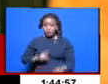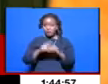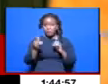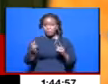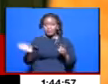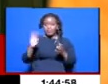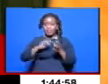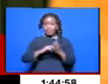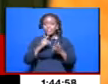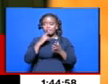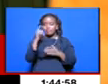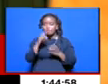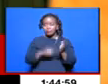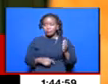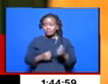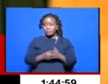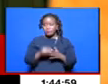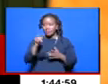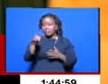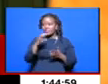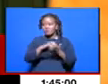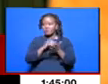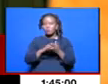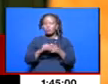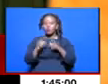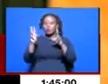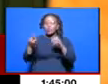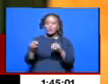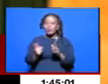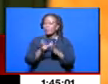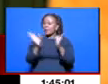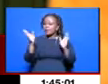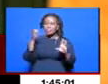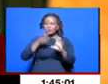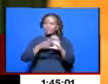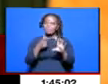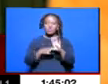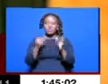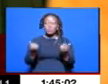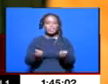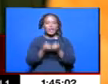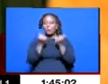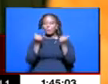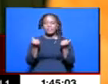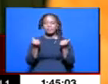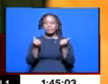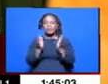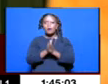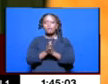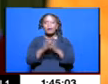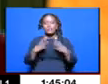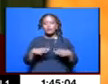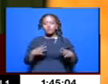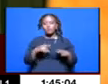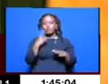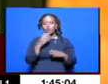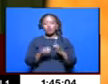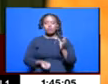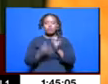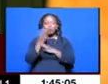particular instance, no meaningful public participation was conducted by the promoters of this